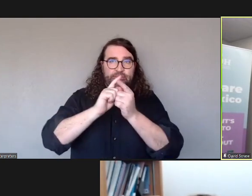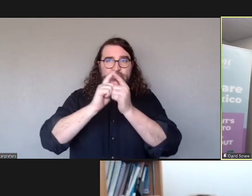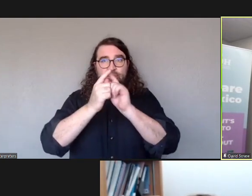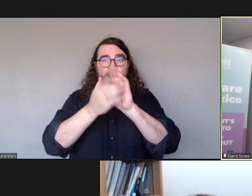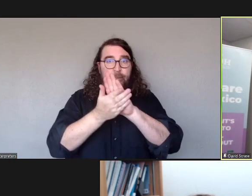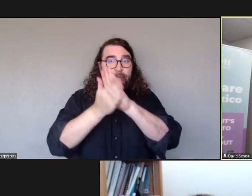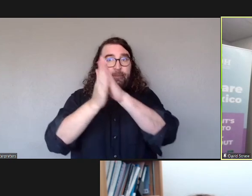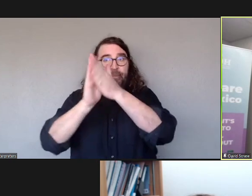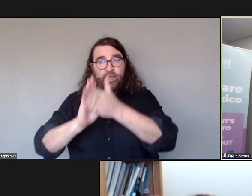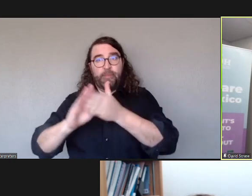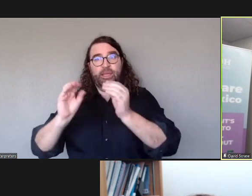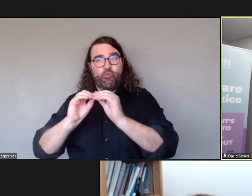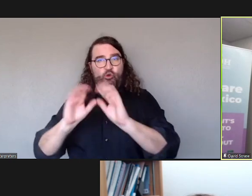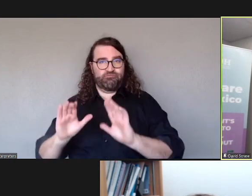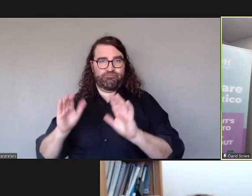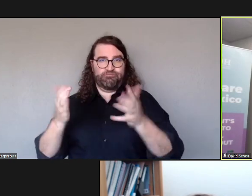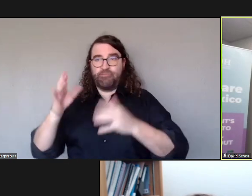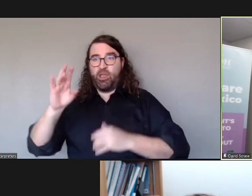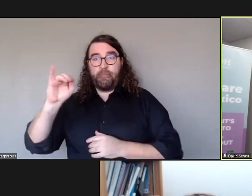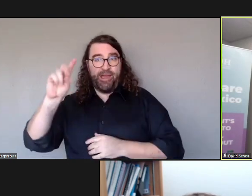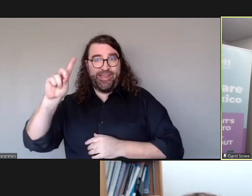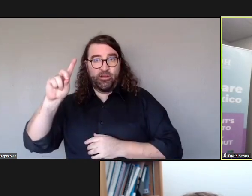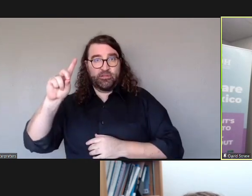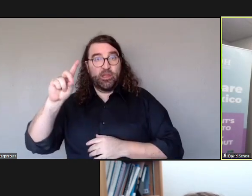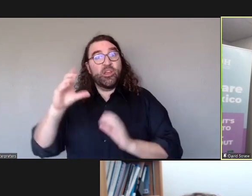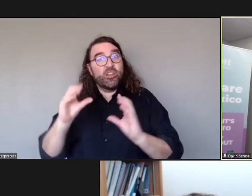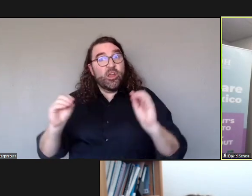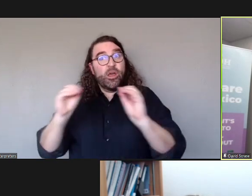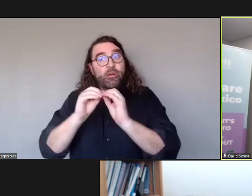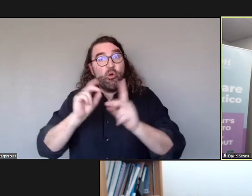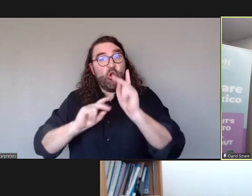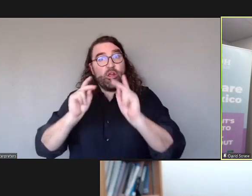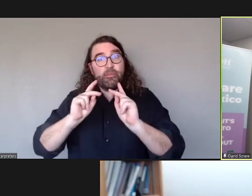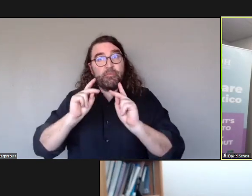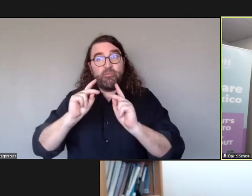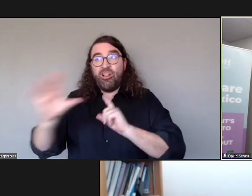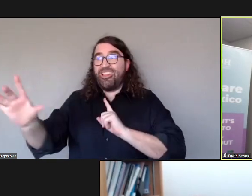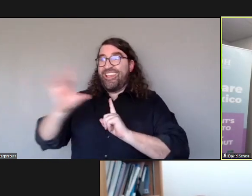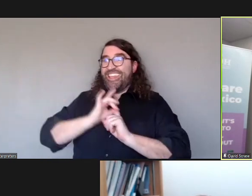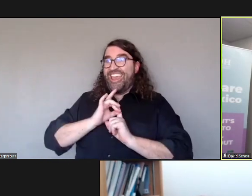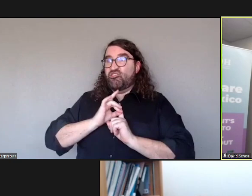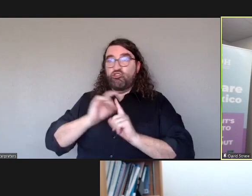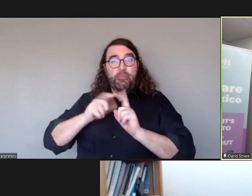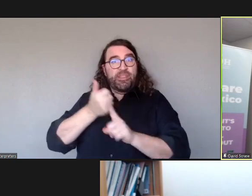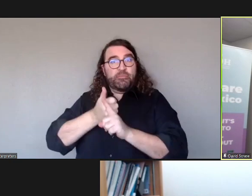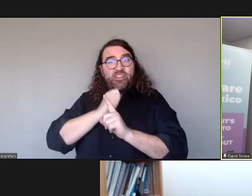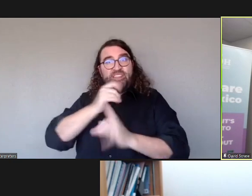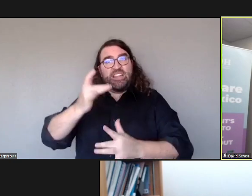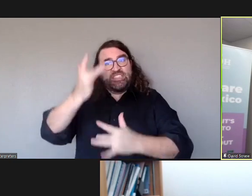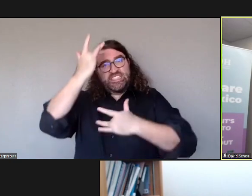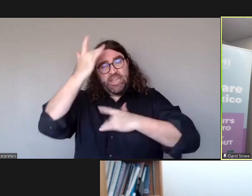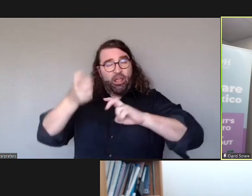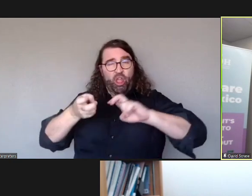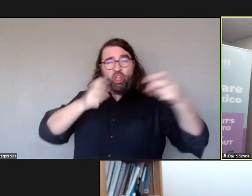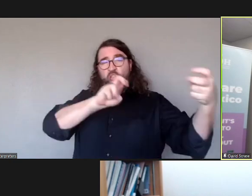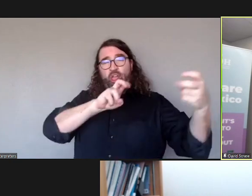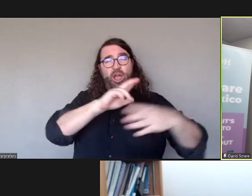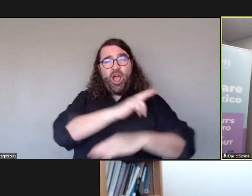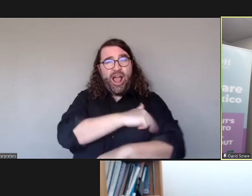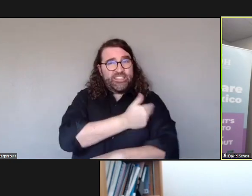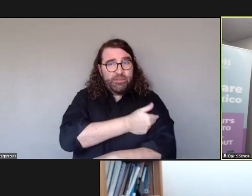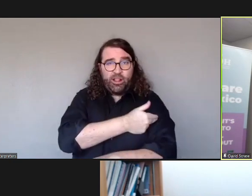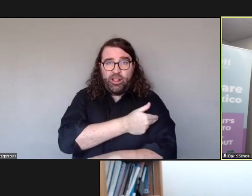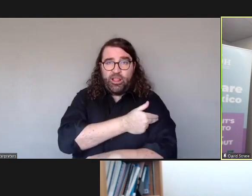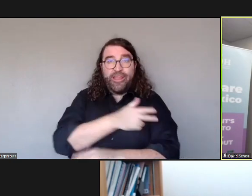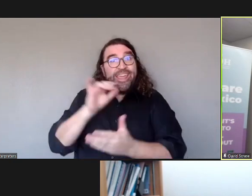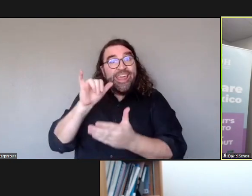more people are getting COVID and they're not sick and they're not going to the hospital, that's actually a good thing, even